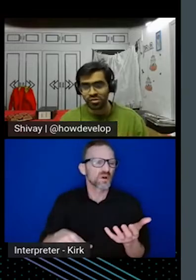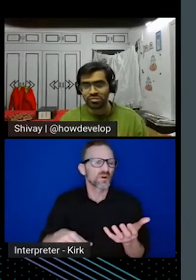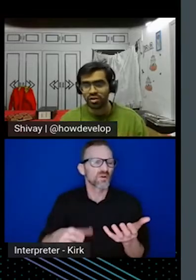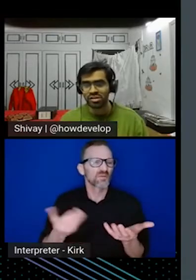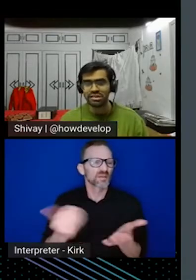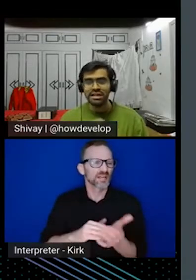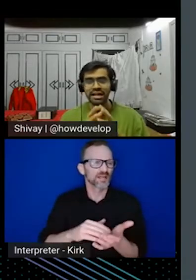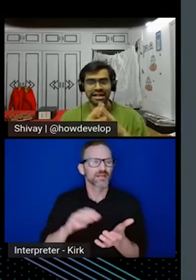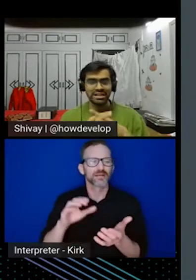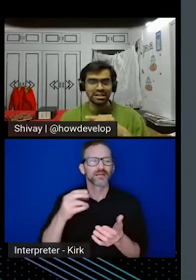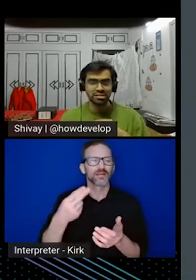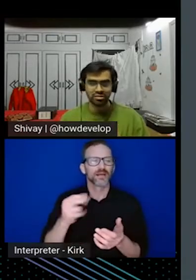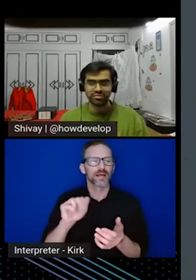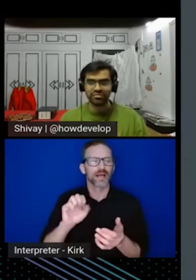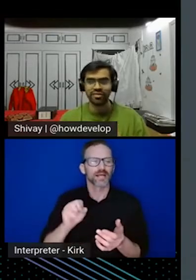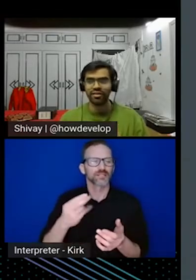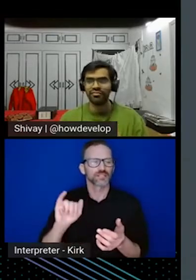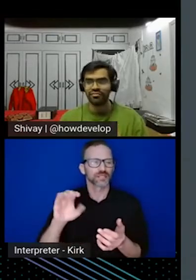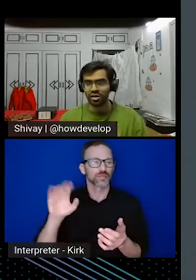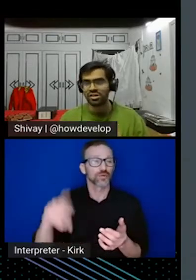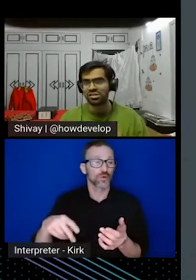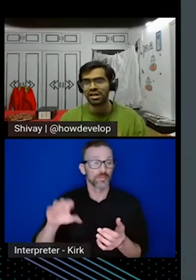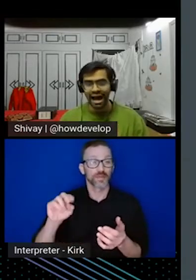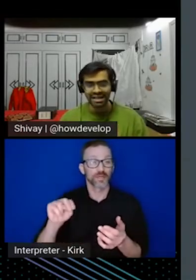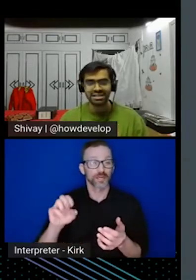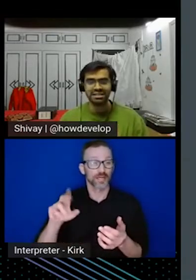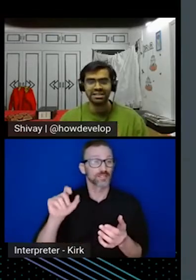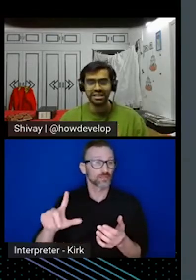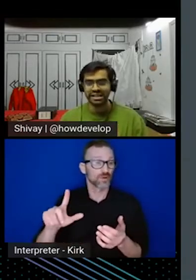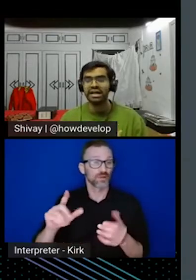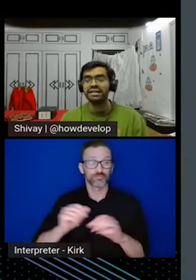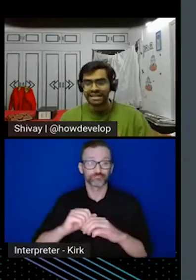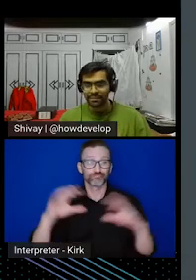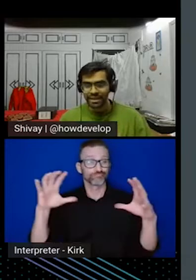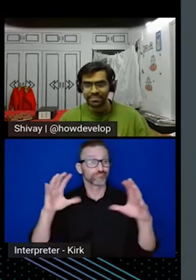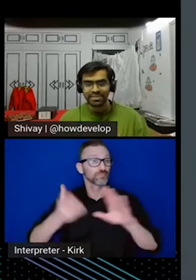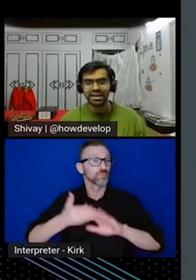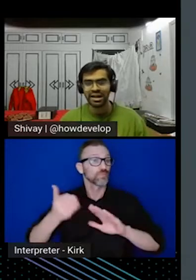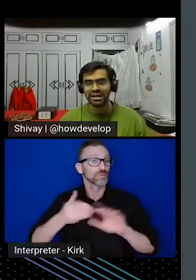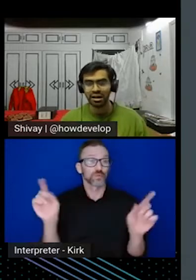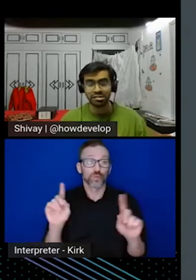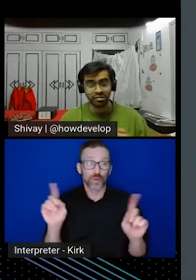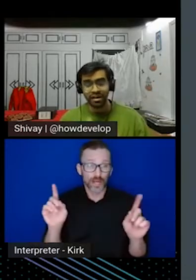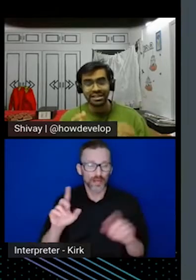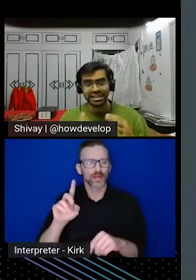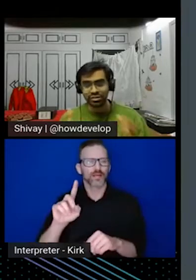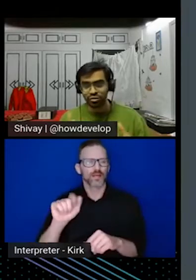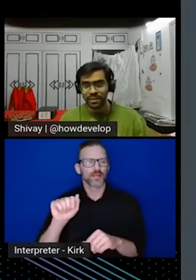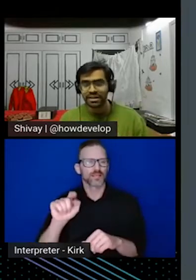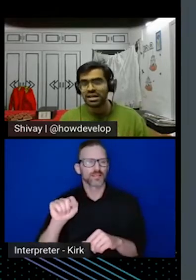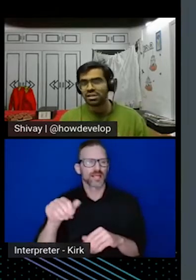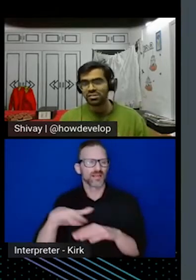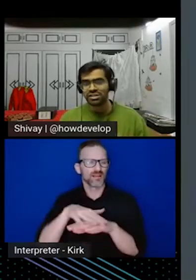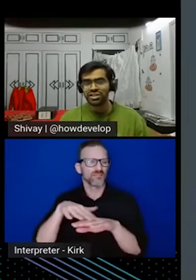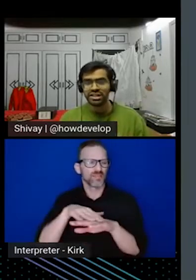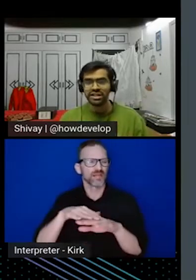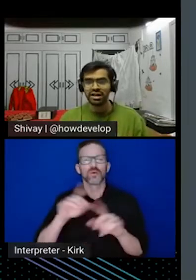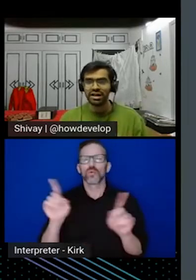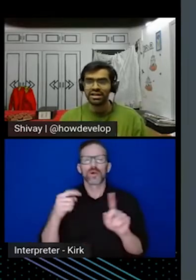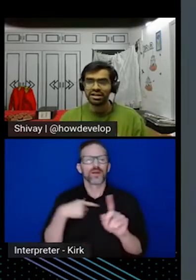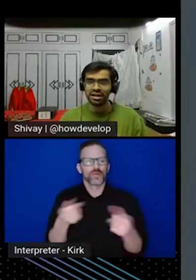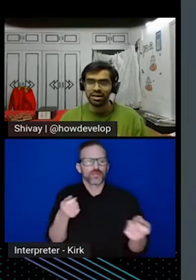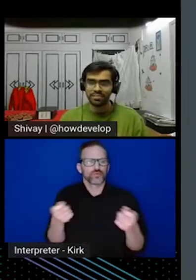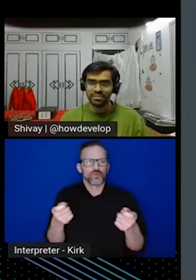HashiCorp Consul works. It sort of works at the data plane, right? Sort of at the control plane. So